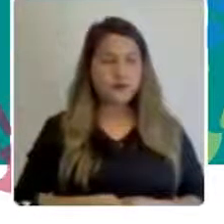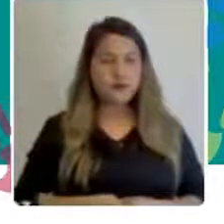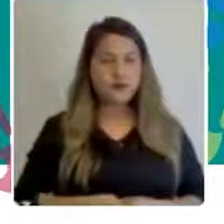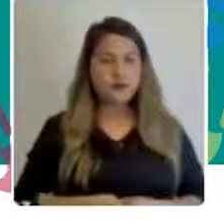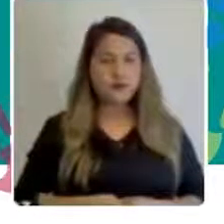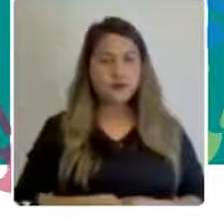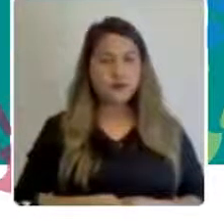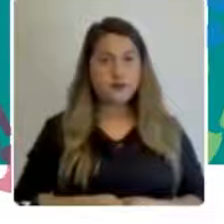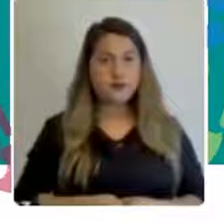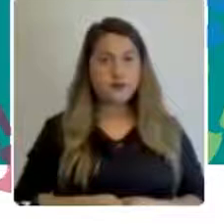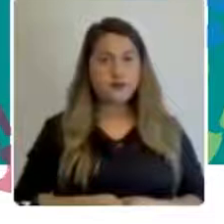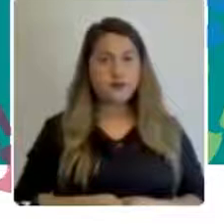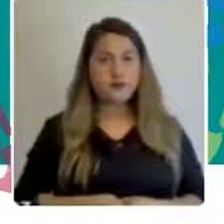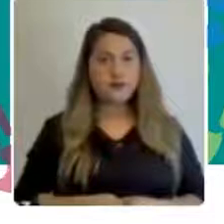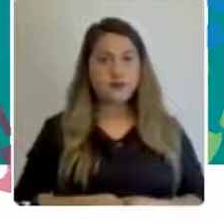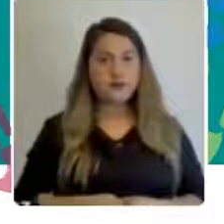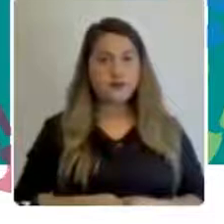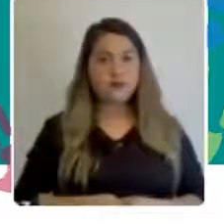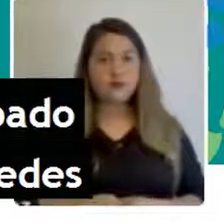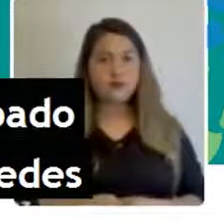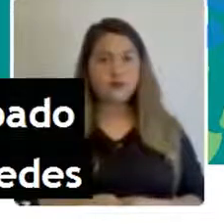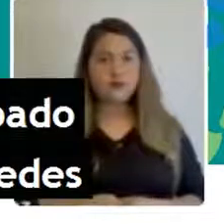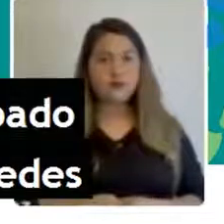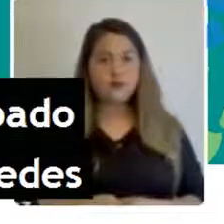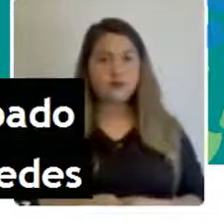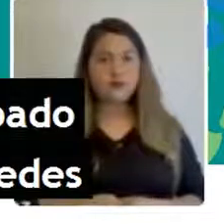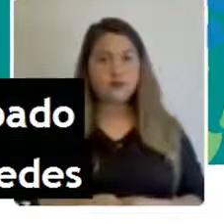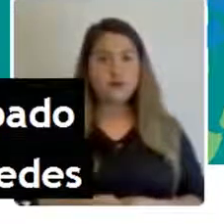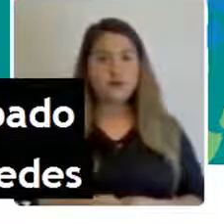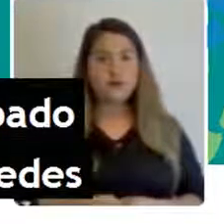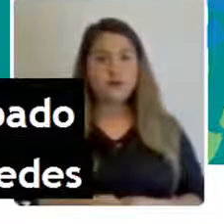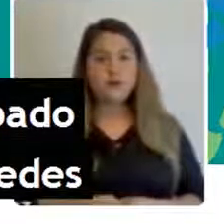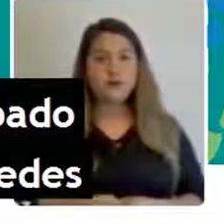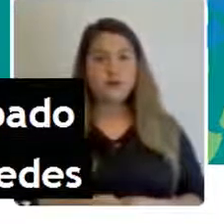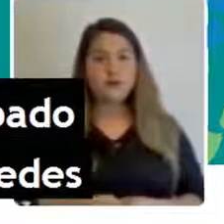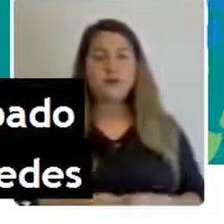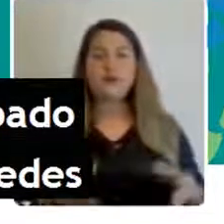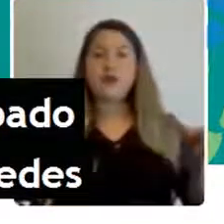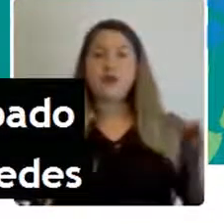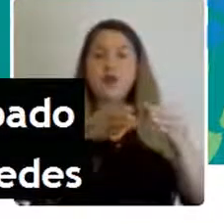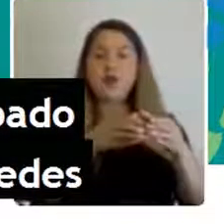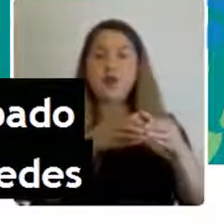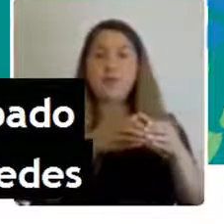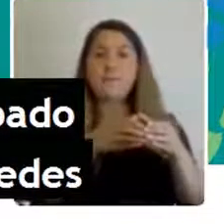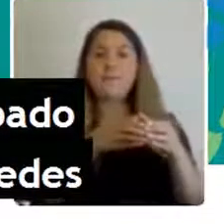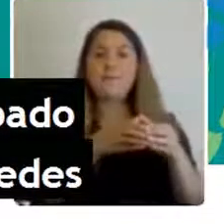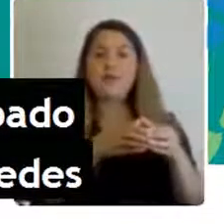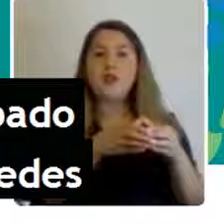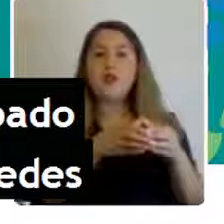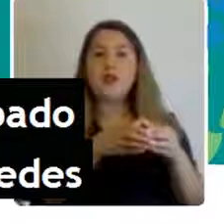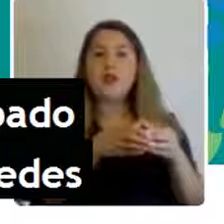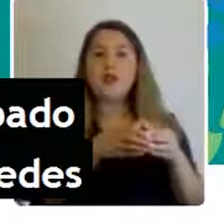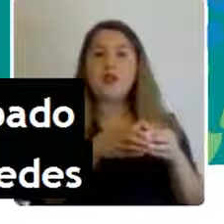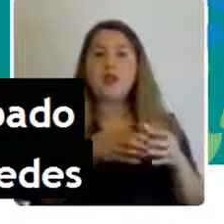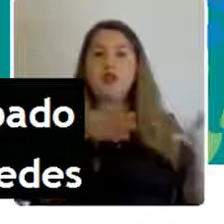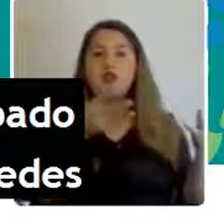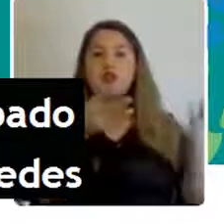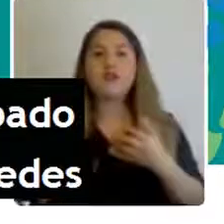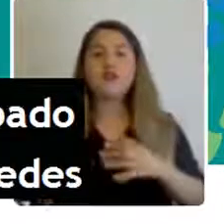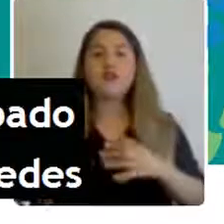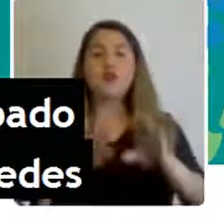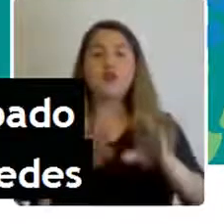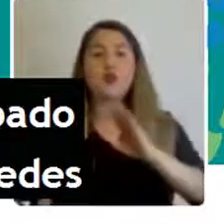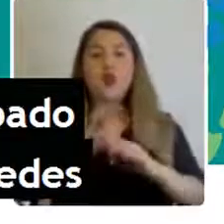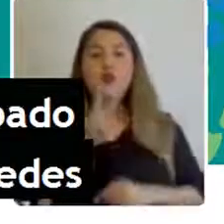units for many, many patients. So in 24 thematic networks, we have